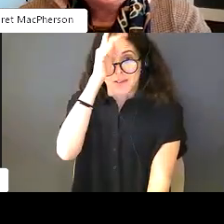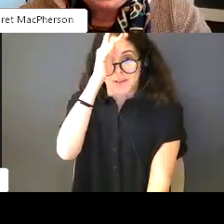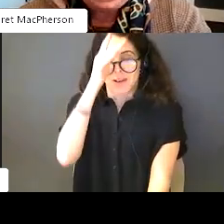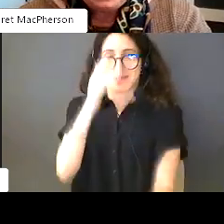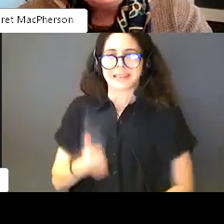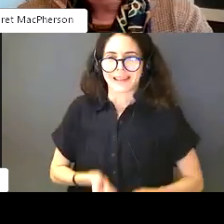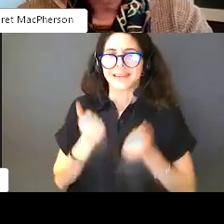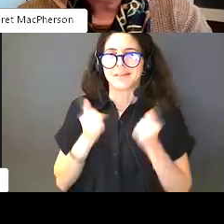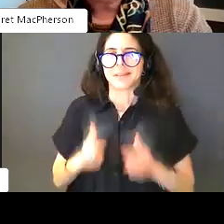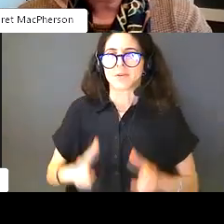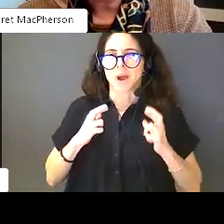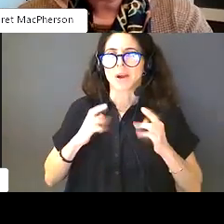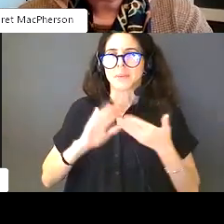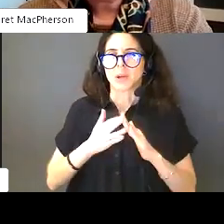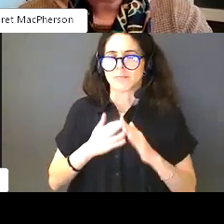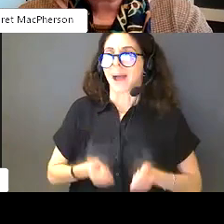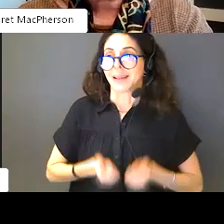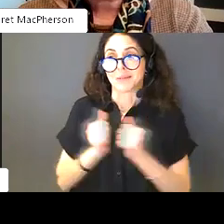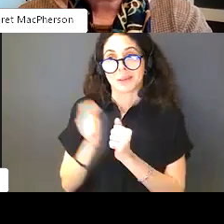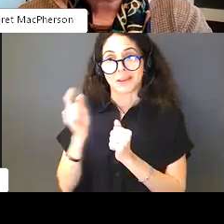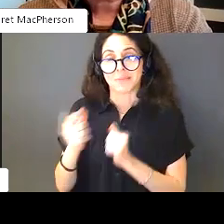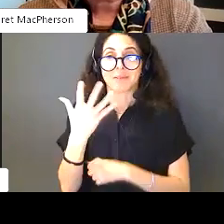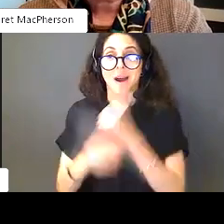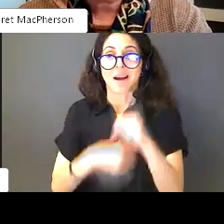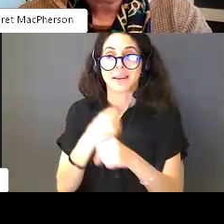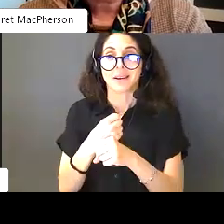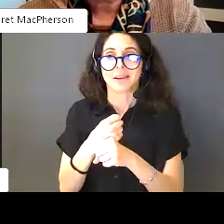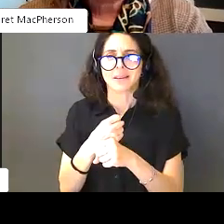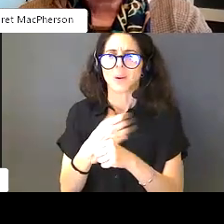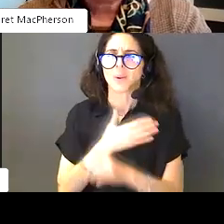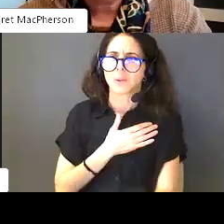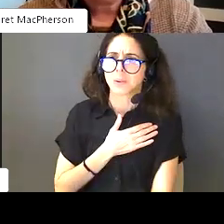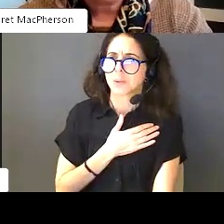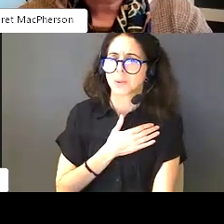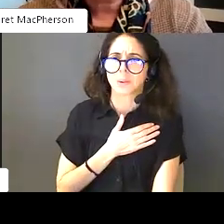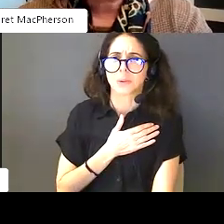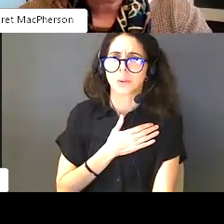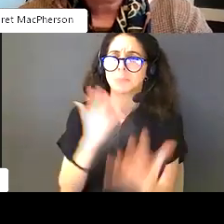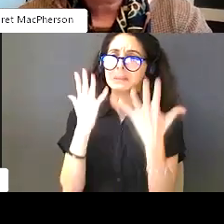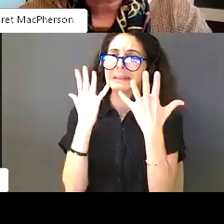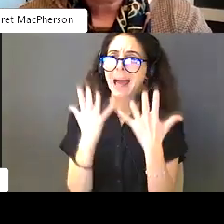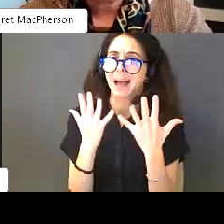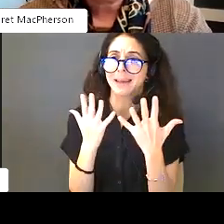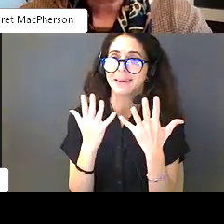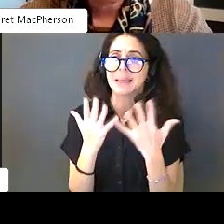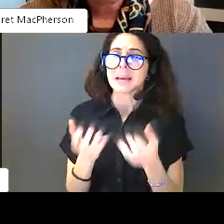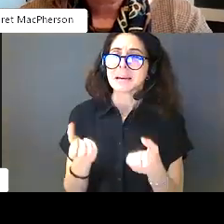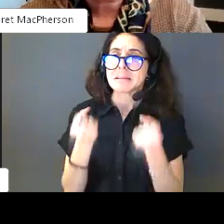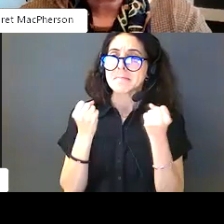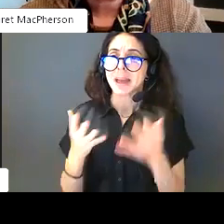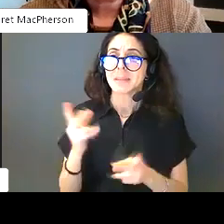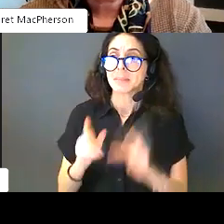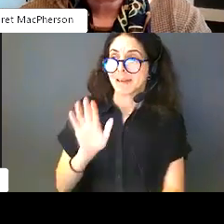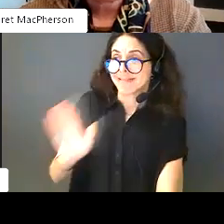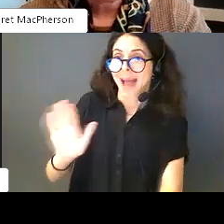retirement community, and I was so saddened to see how narrow a lot of the people in that community, how narrow